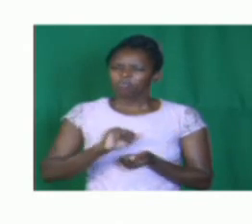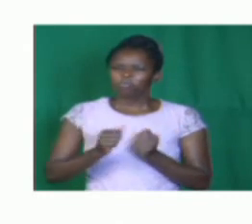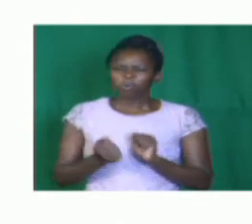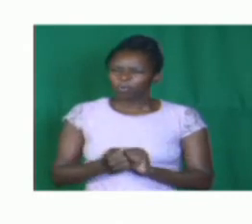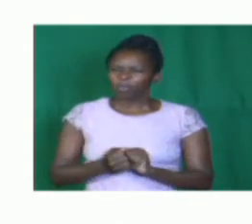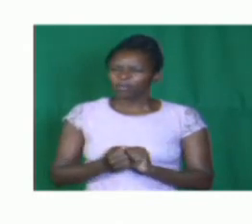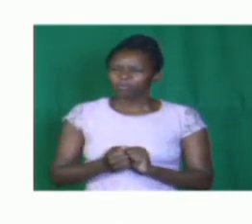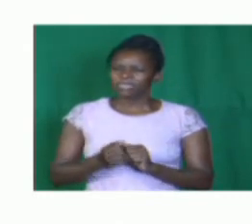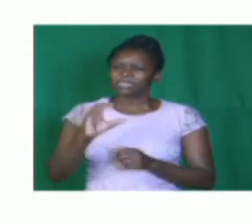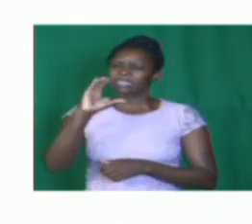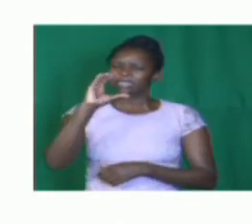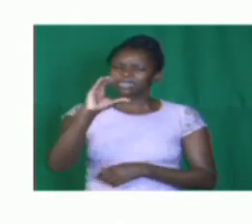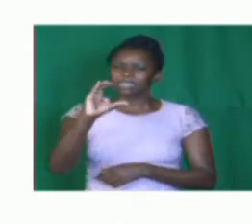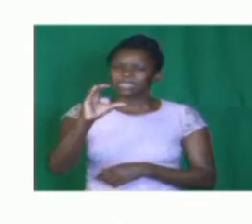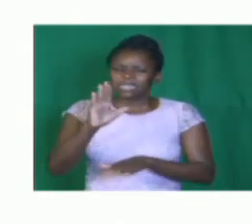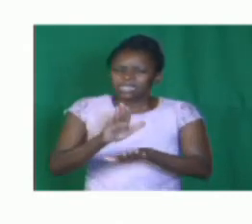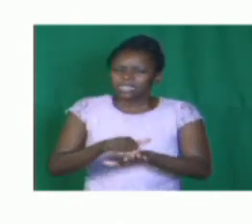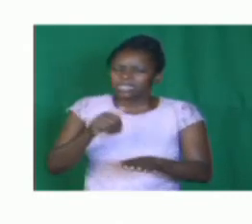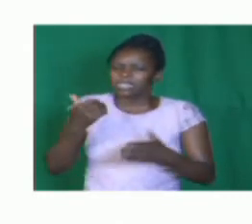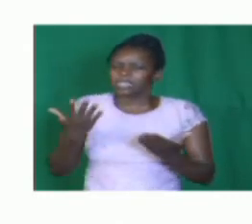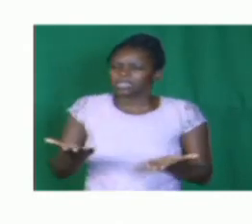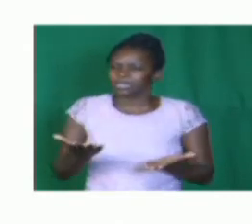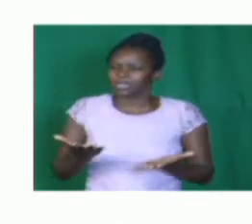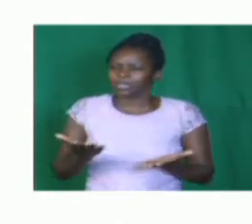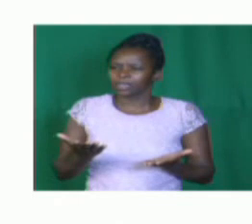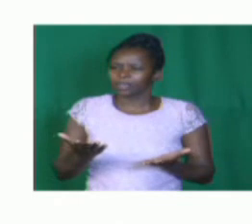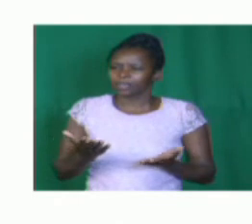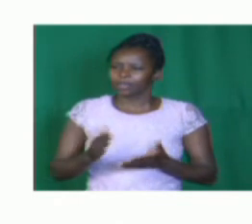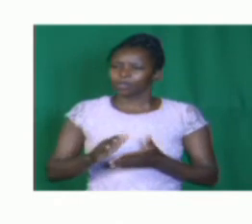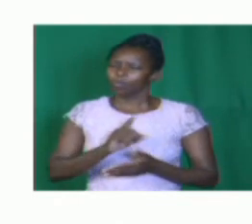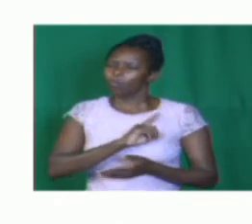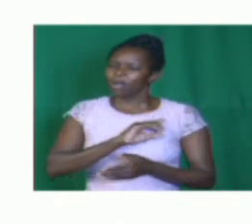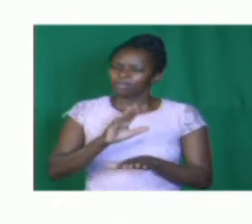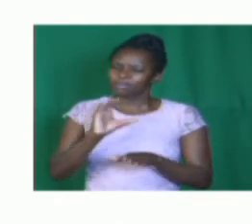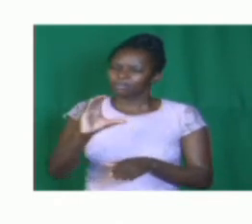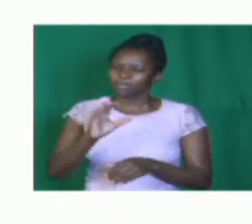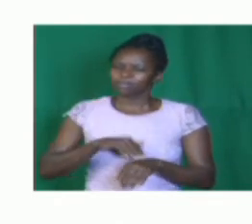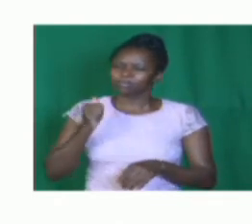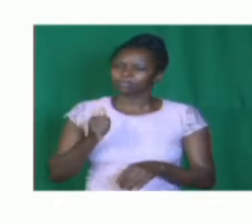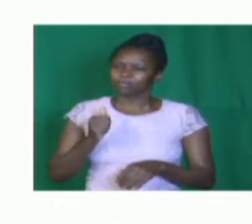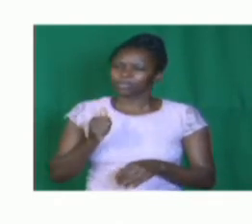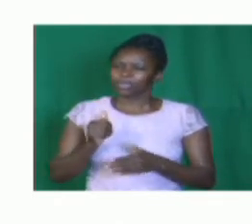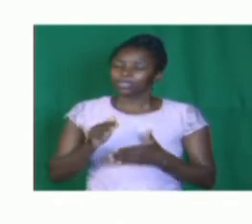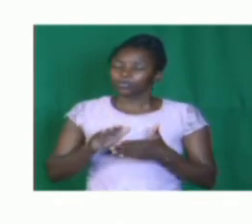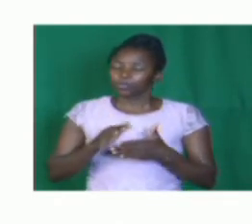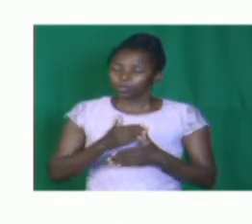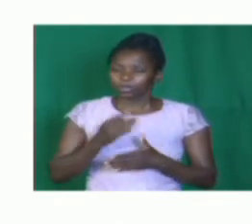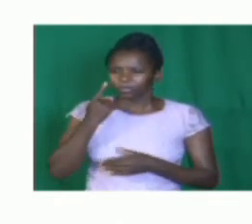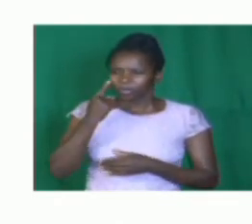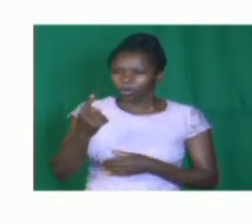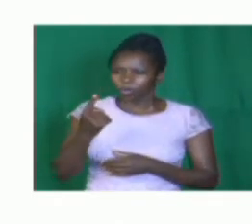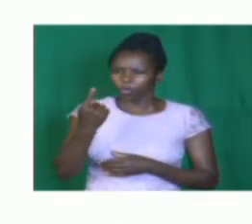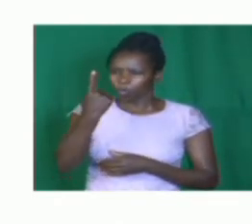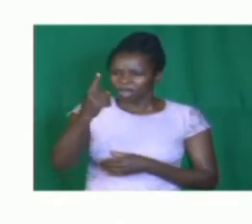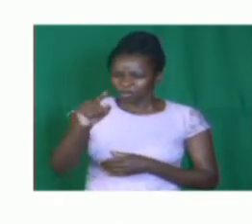a c here. Why do we not have a c? Because what we are looking at here